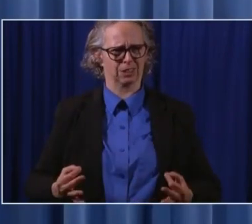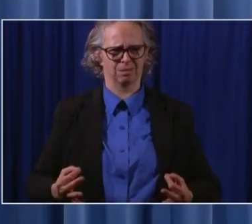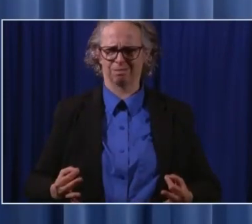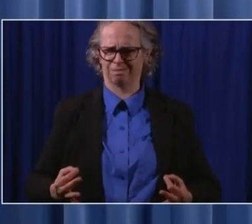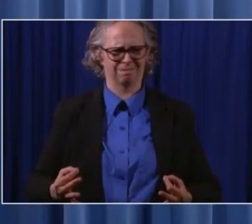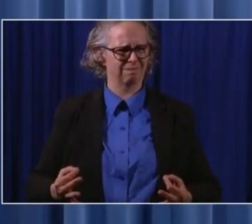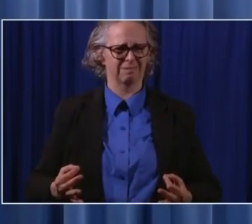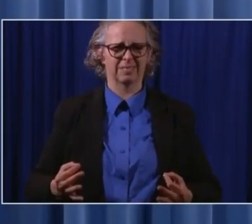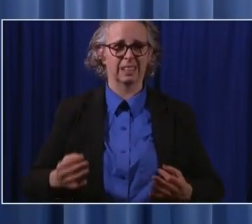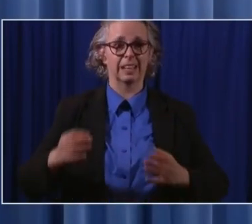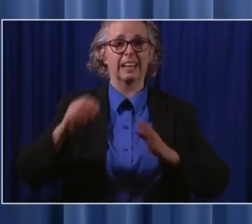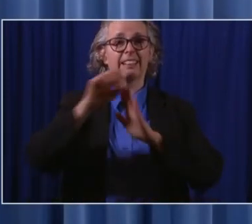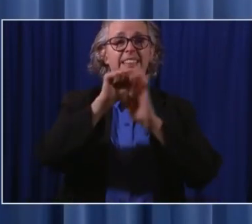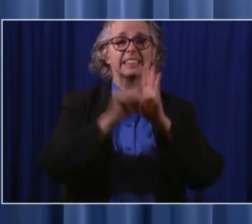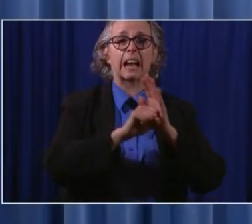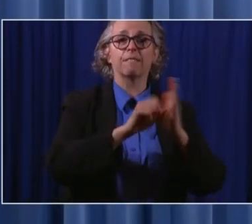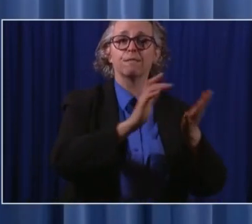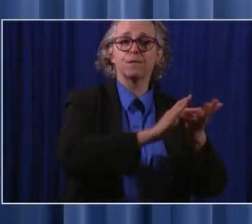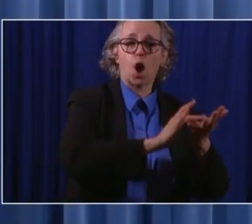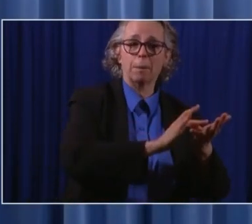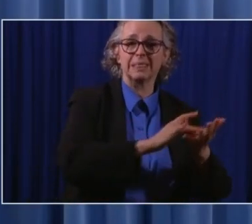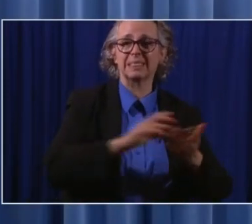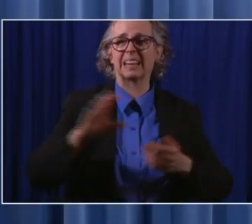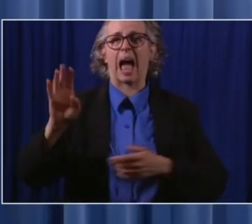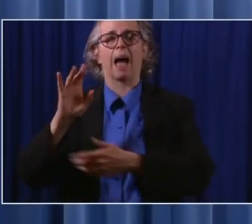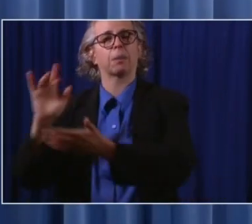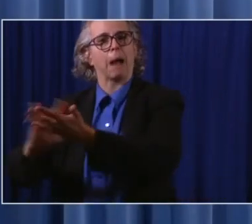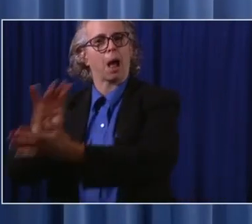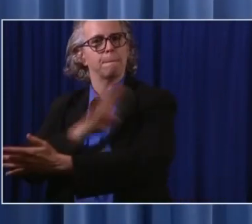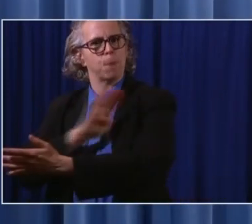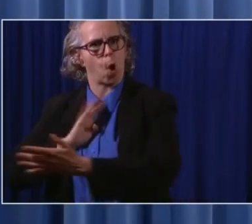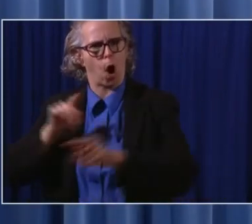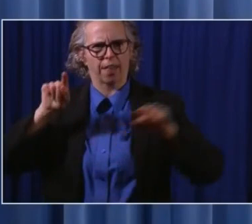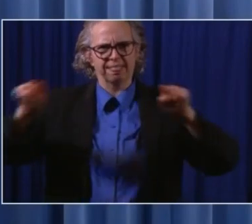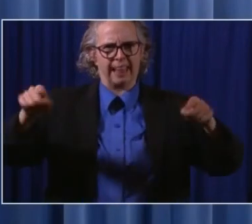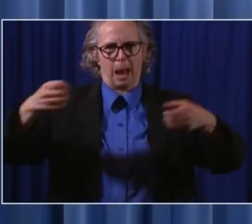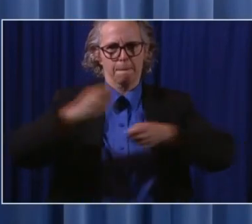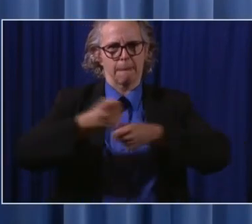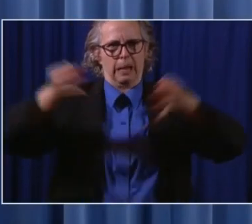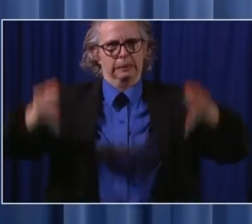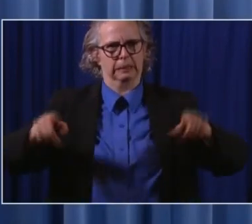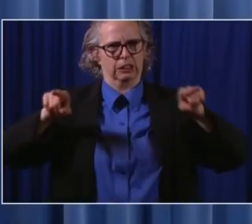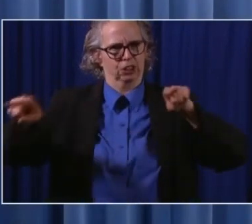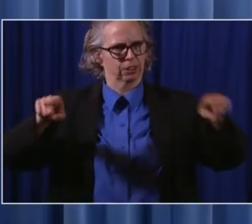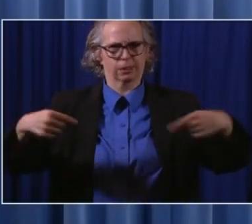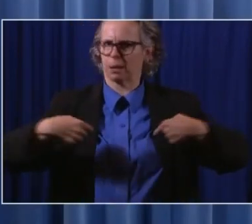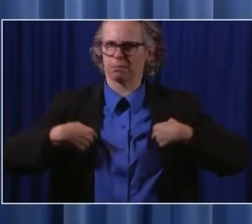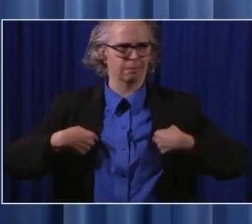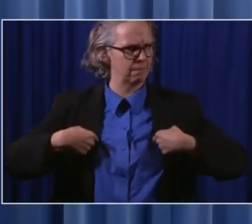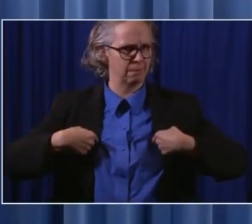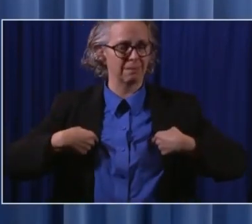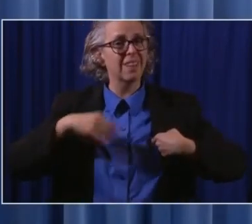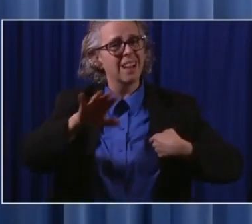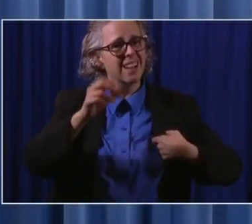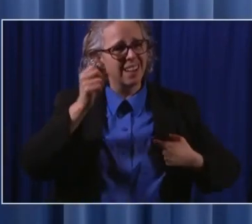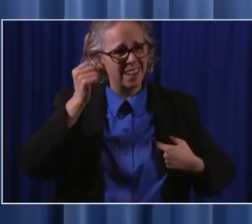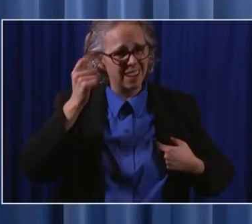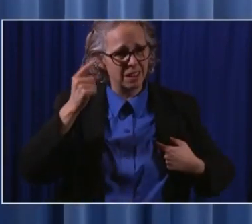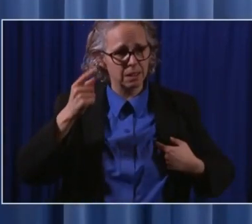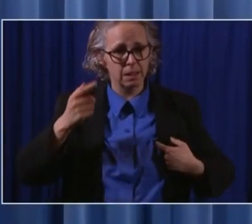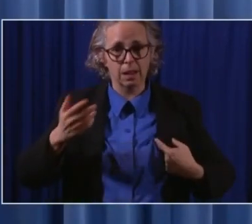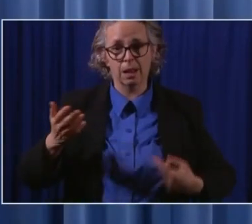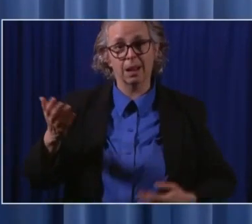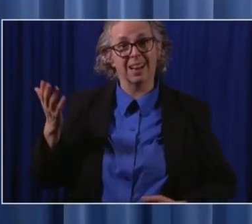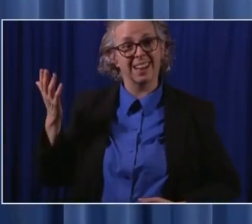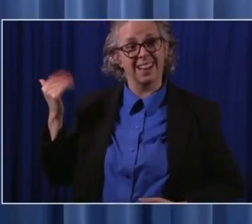I saw in regard to the pharmacy board's decision, and these are all volunteers, these are all people who are